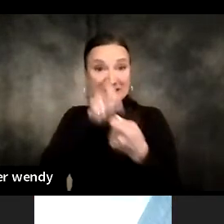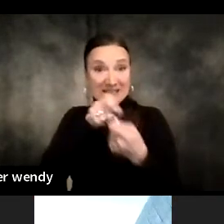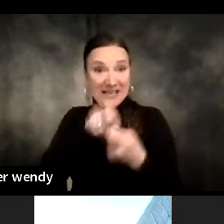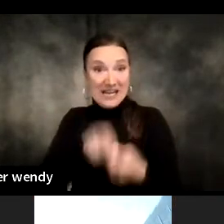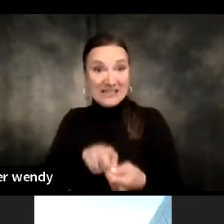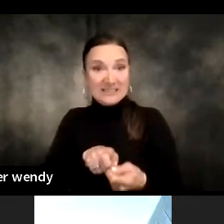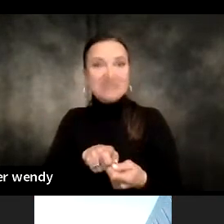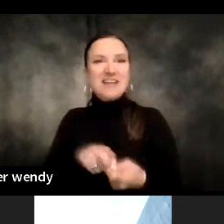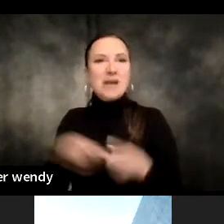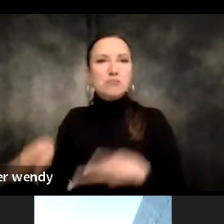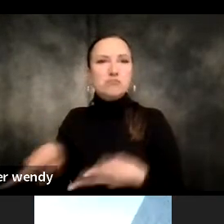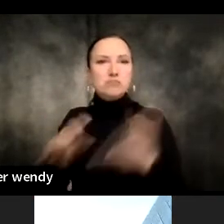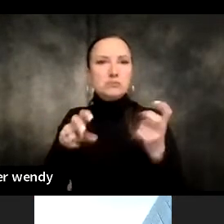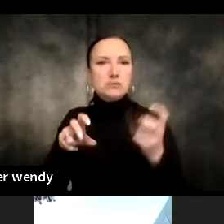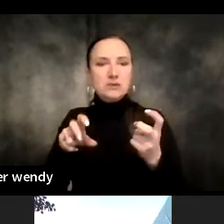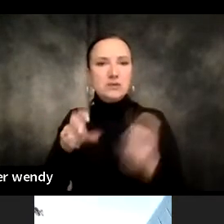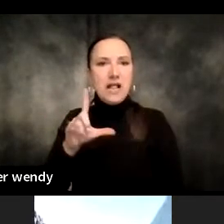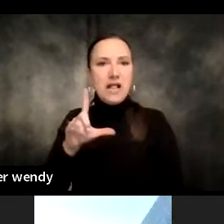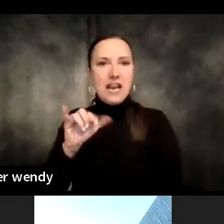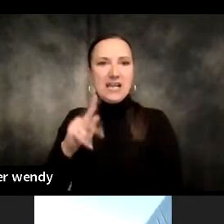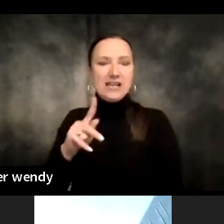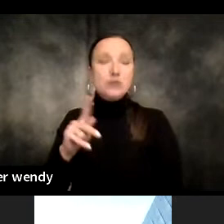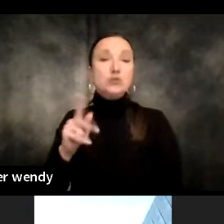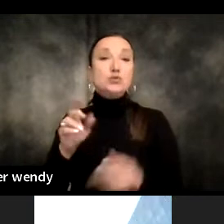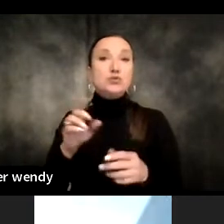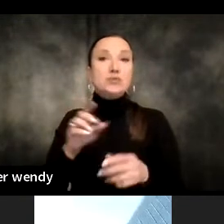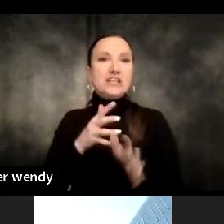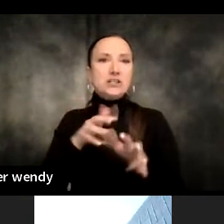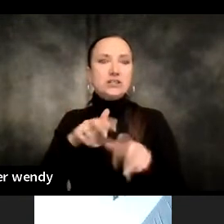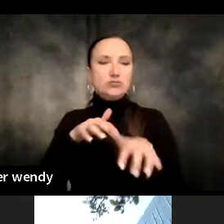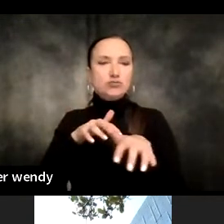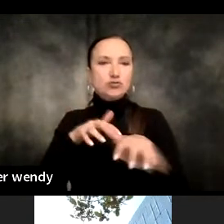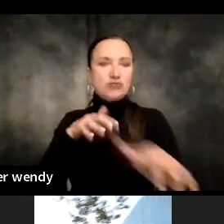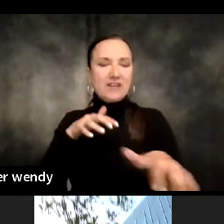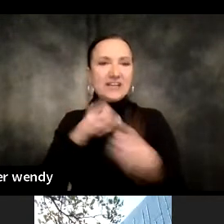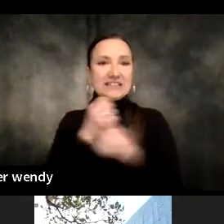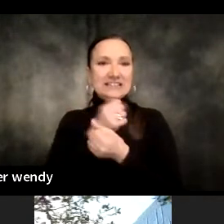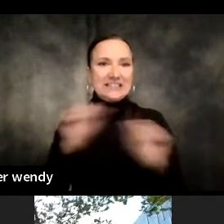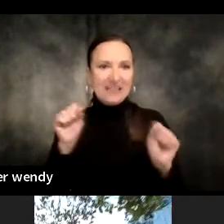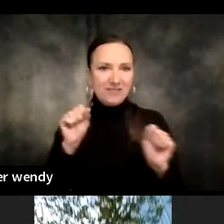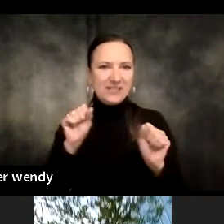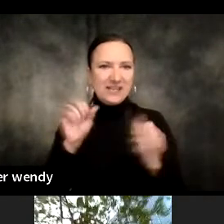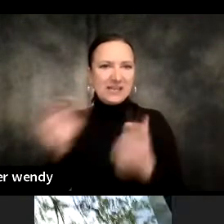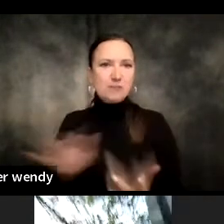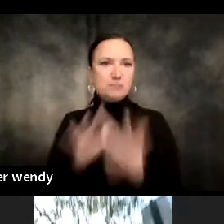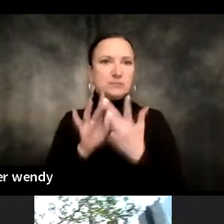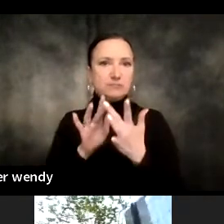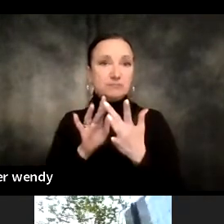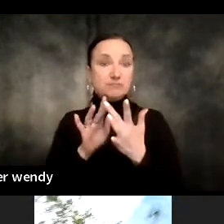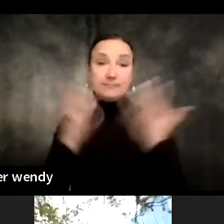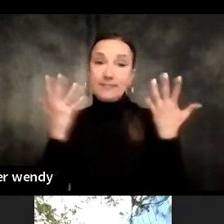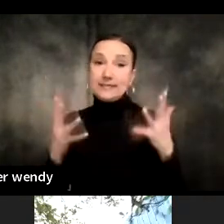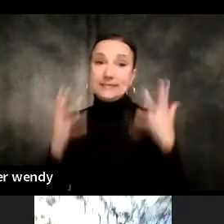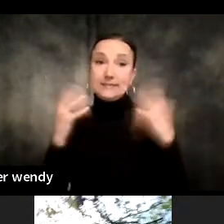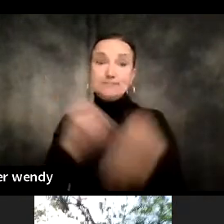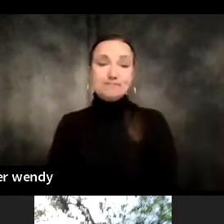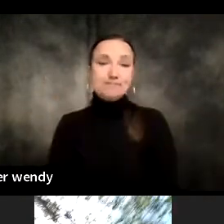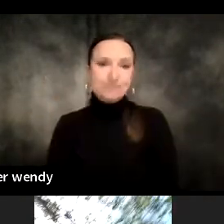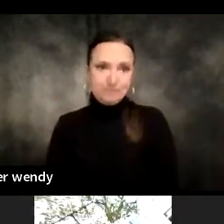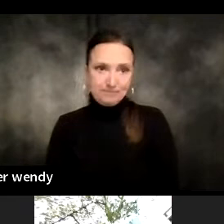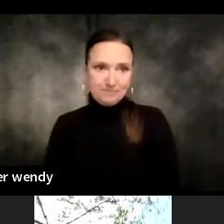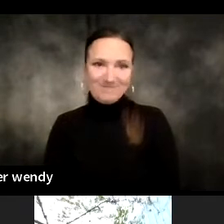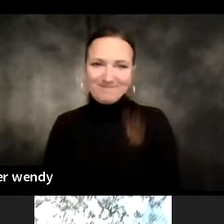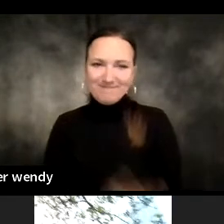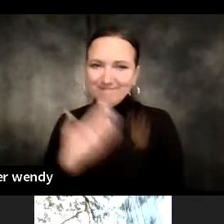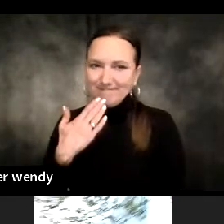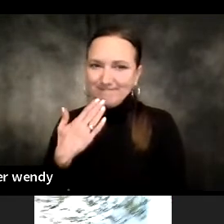the link to the traffic safety input dashboard in the chat. And that's all. Thank you, Commissioner.